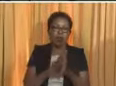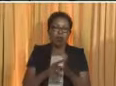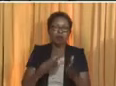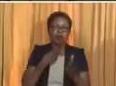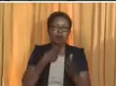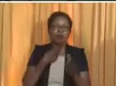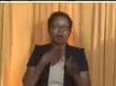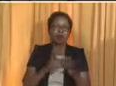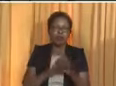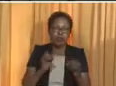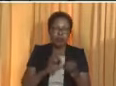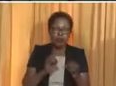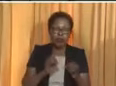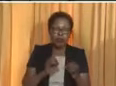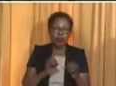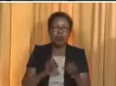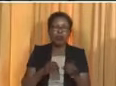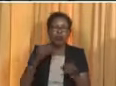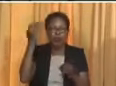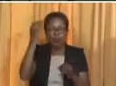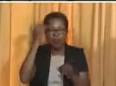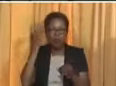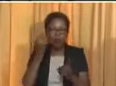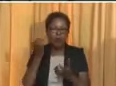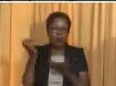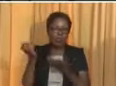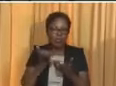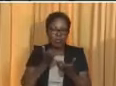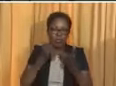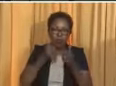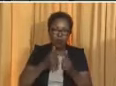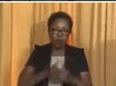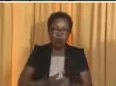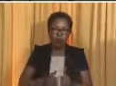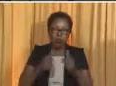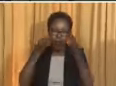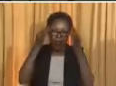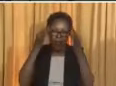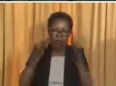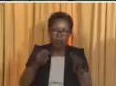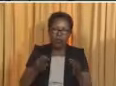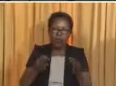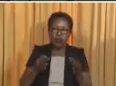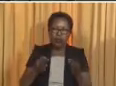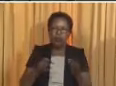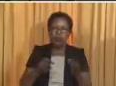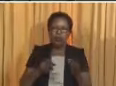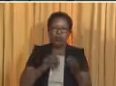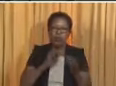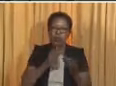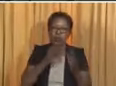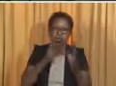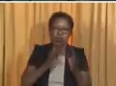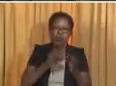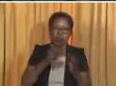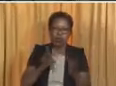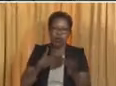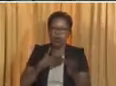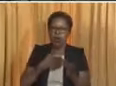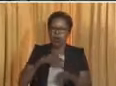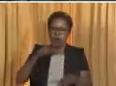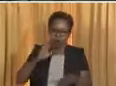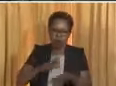jurisdiction, the trial courts need to follow the decision of other judges of the same court unless there are compelling reasons to depart from the